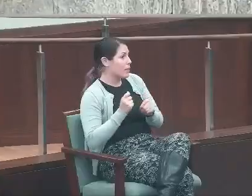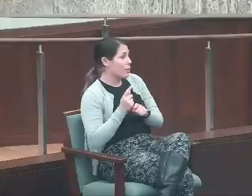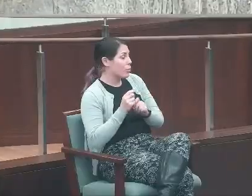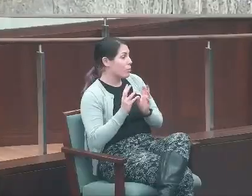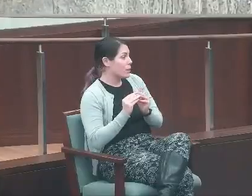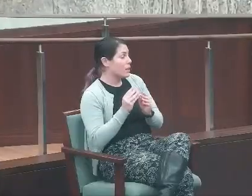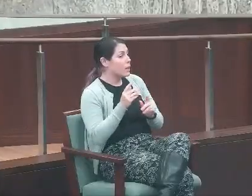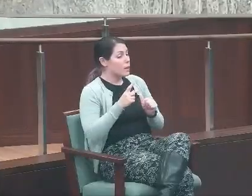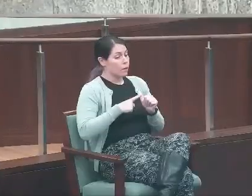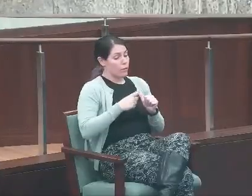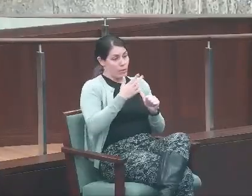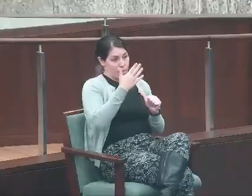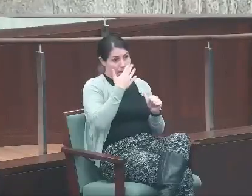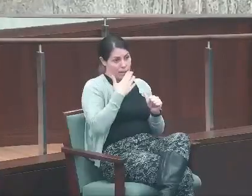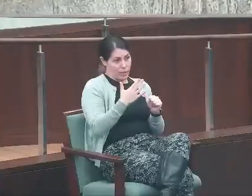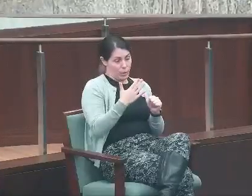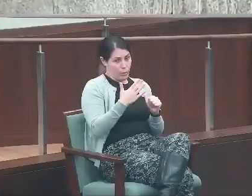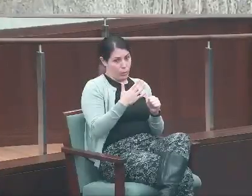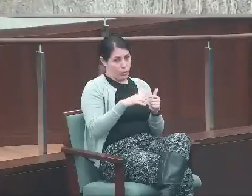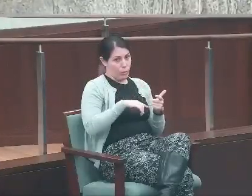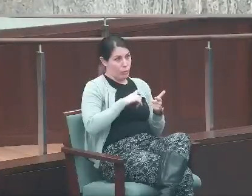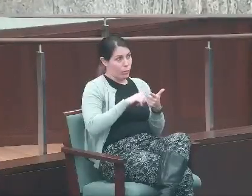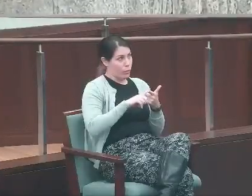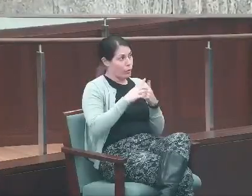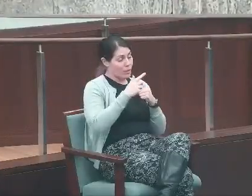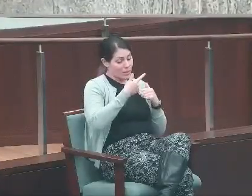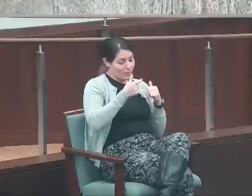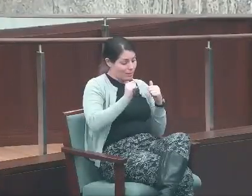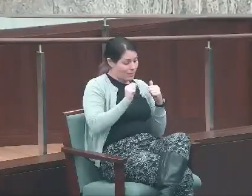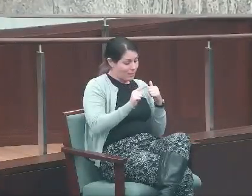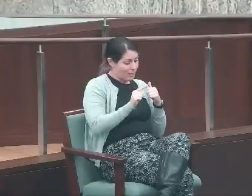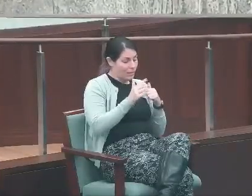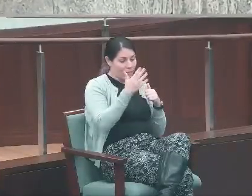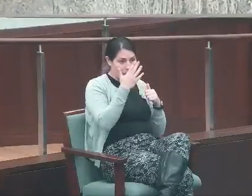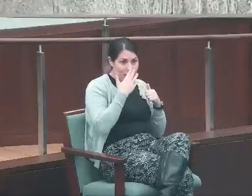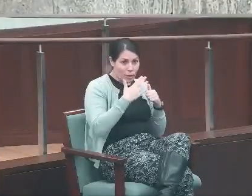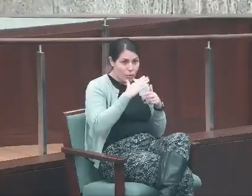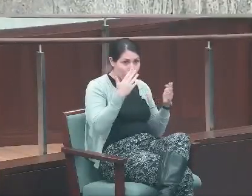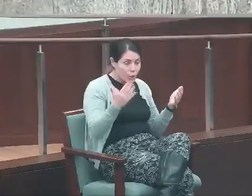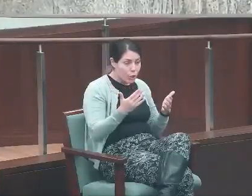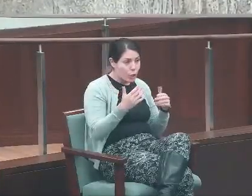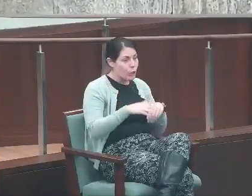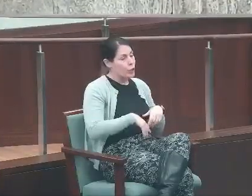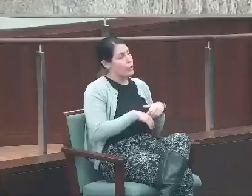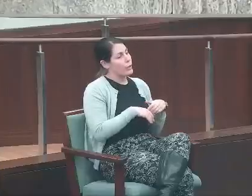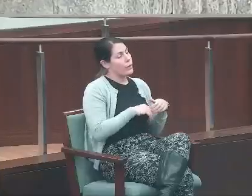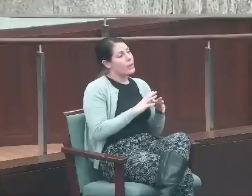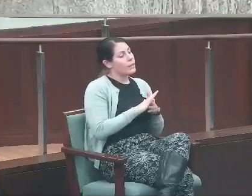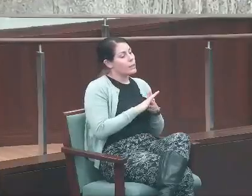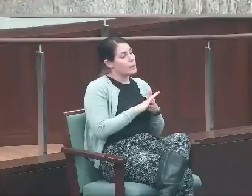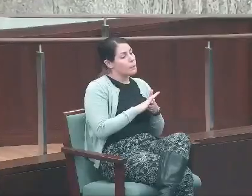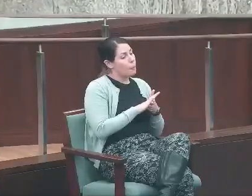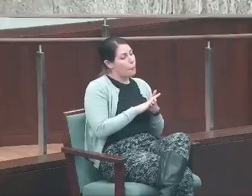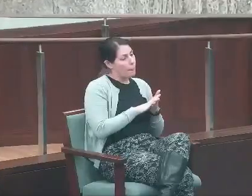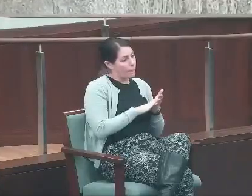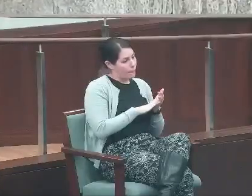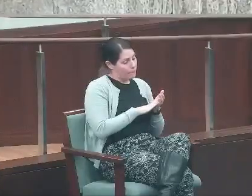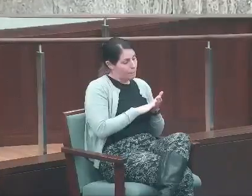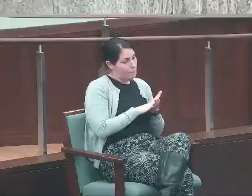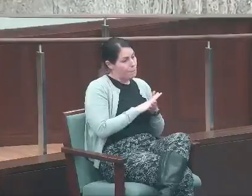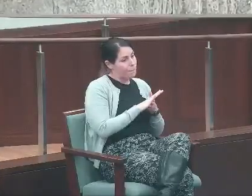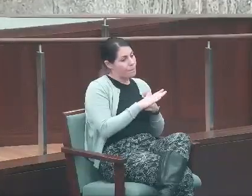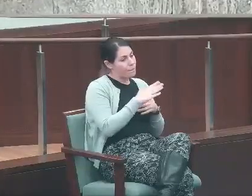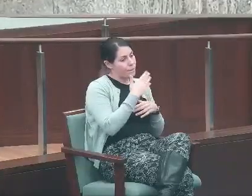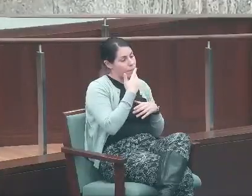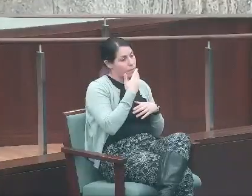want to take a second to thank Gil for being here and for your good